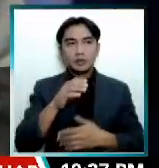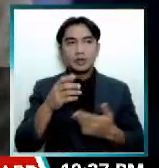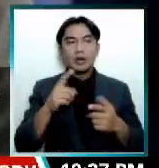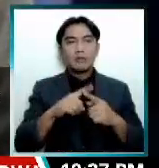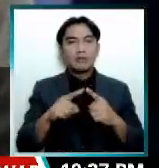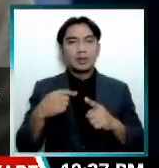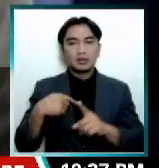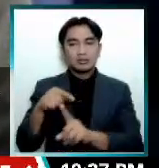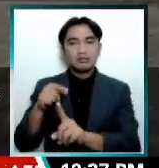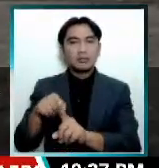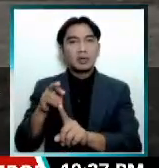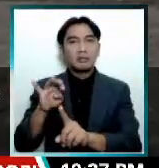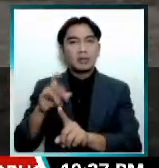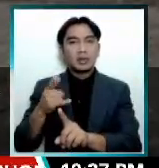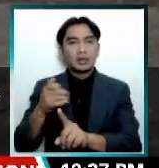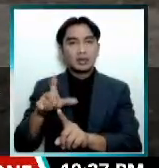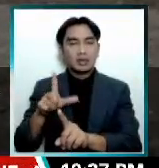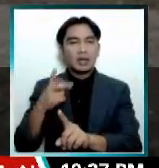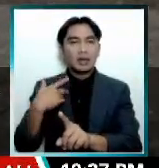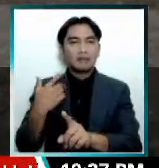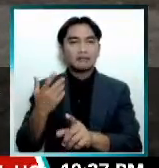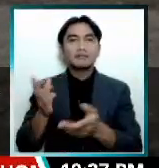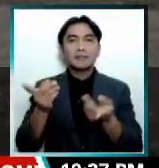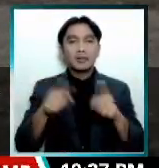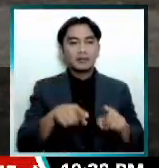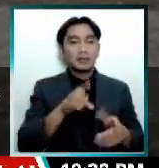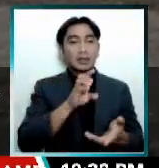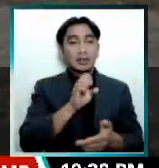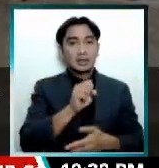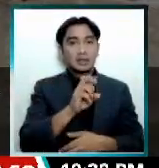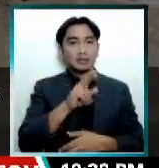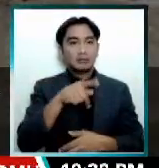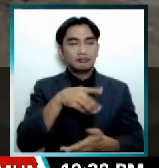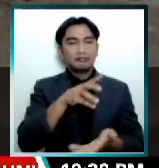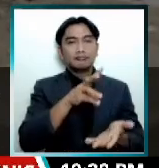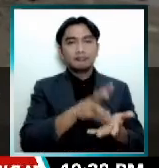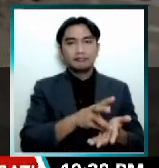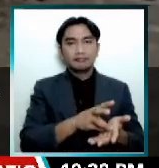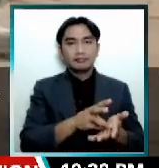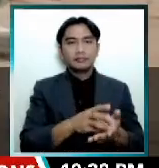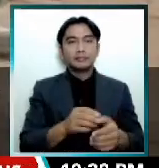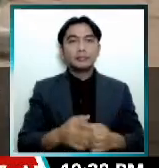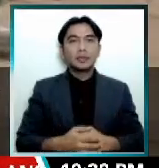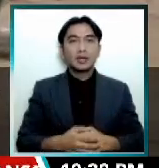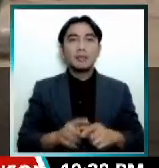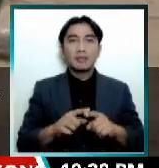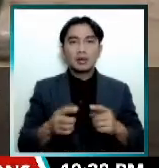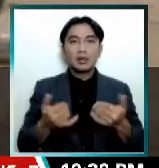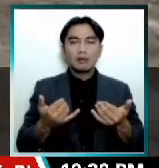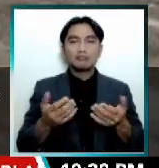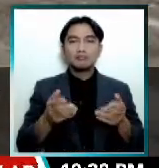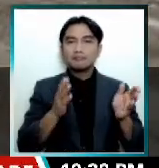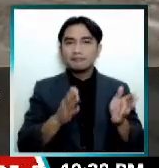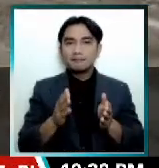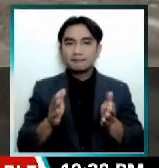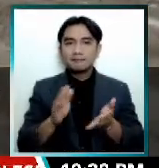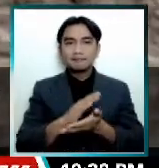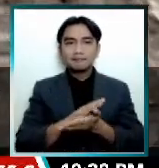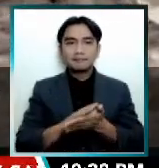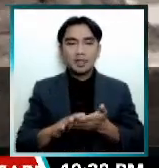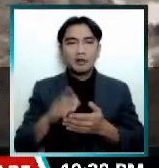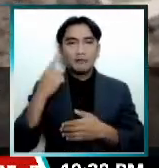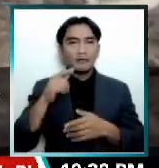Rama na sa SRP idadaos ang taunang festival. Anya, patuloy na inaayos ang lugar para magamit sa malaking